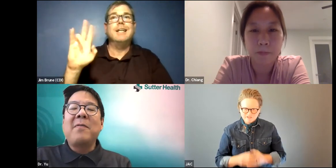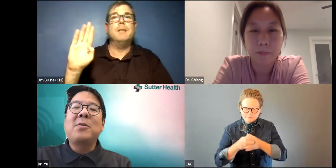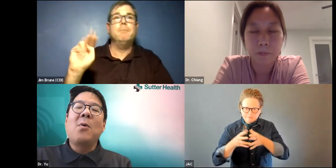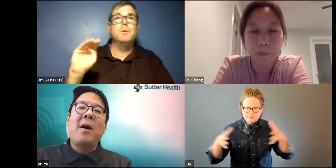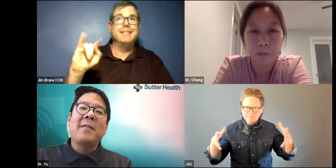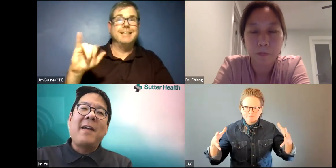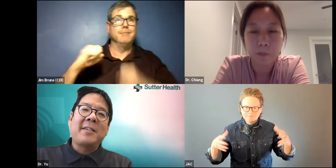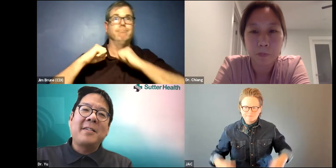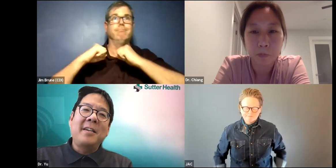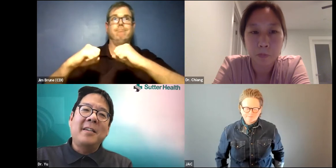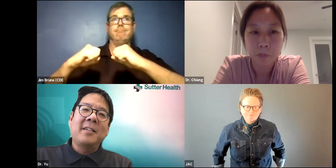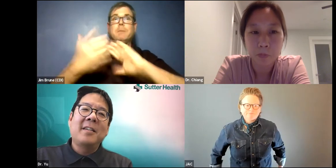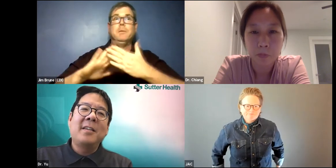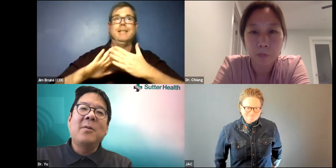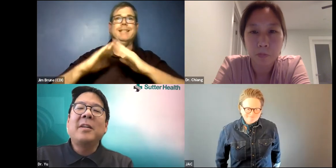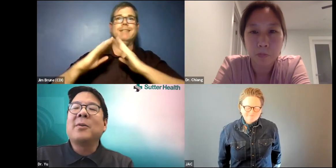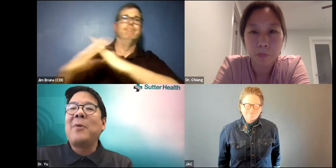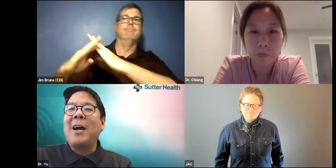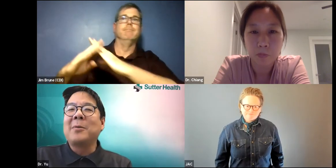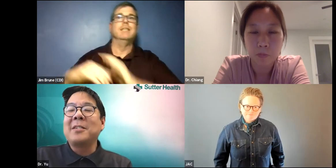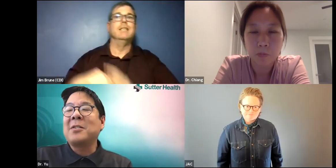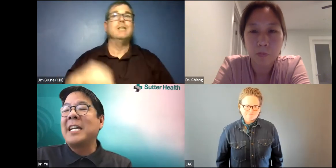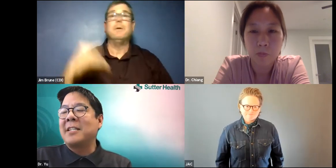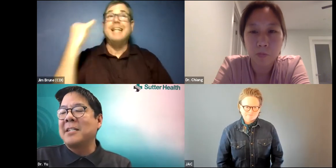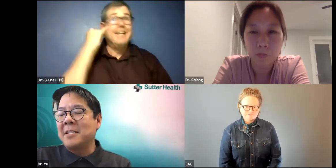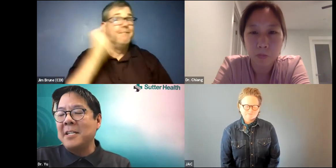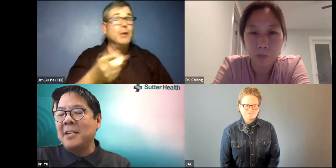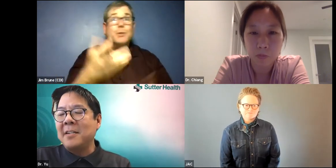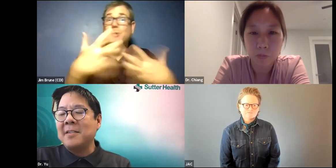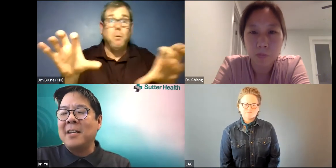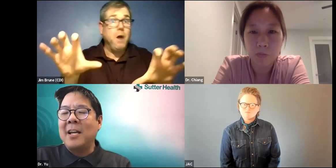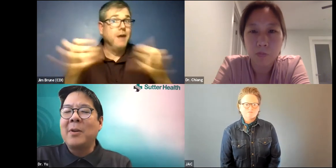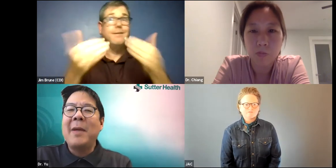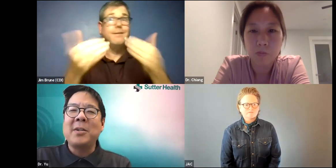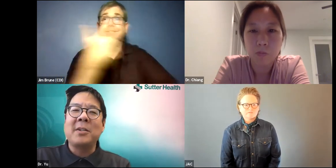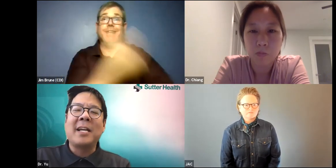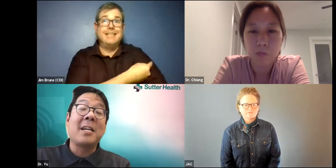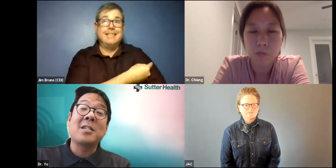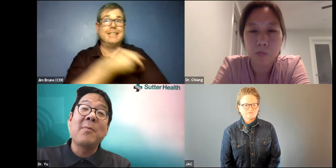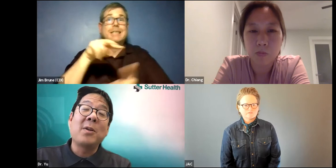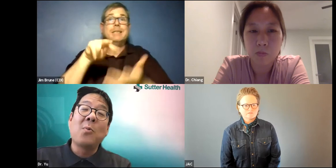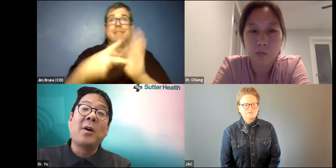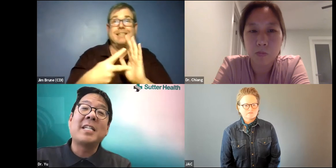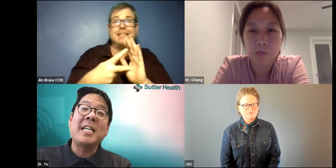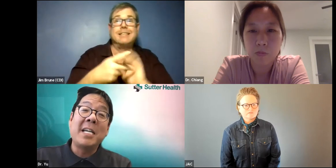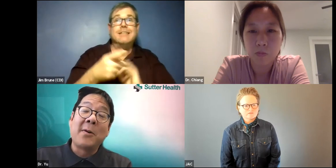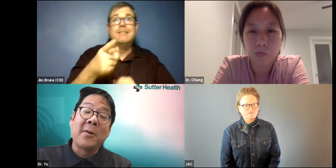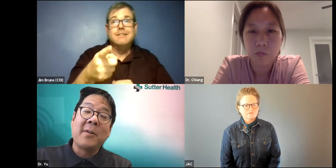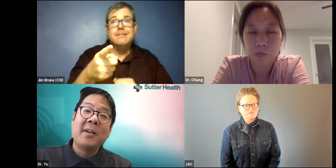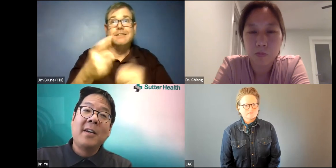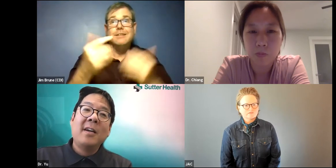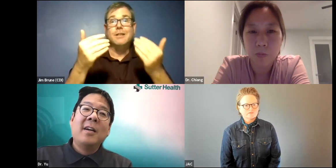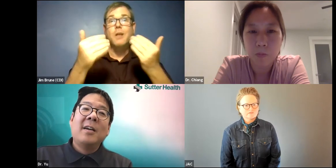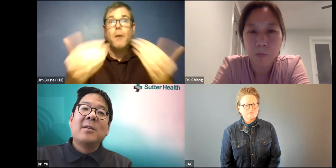So if you don't want the vaccine, the only other route is to get the disease. And I would imagine that's not something you want